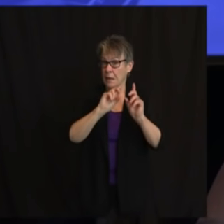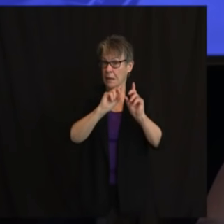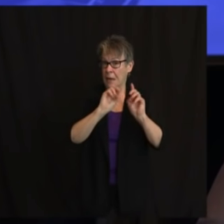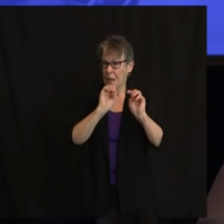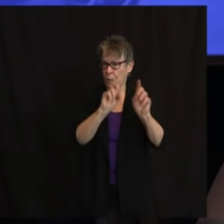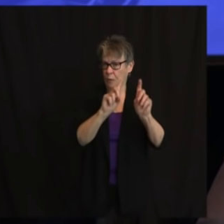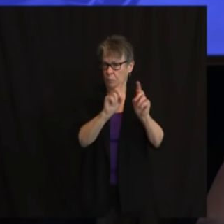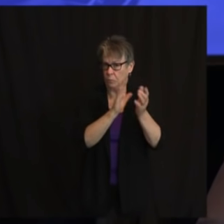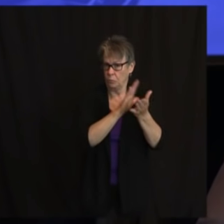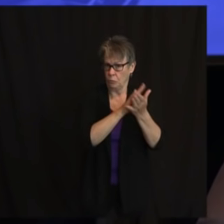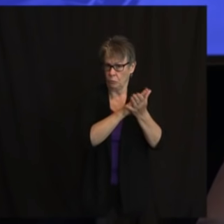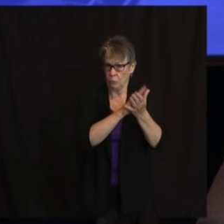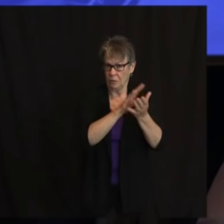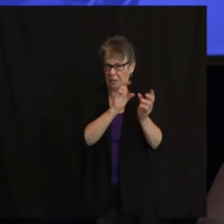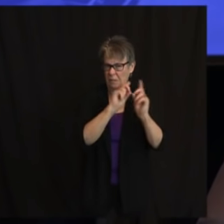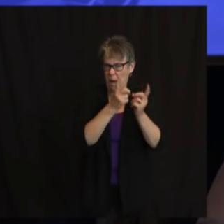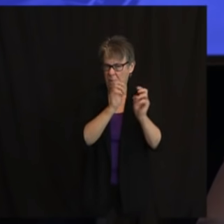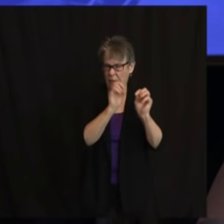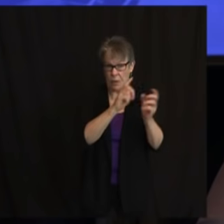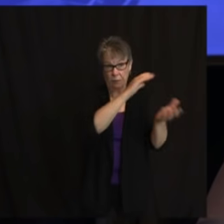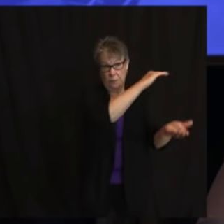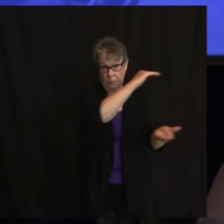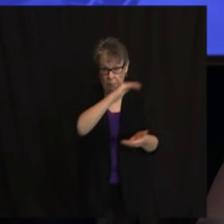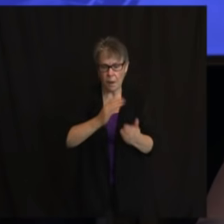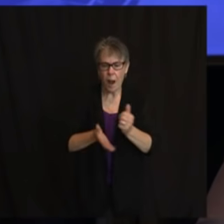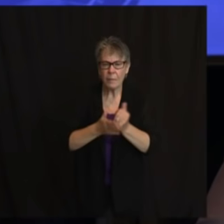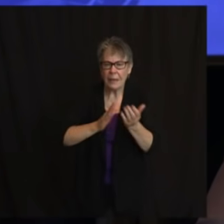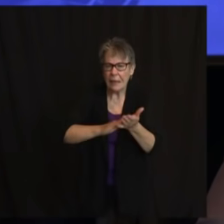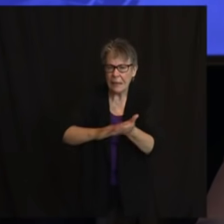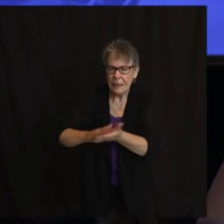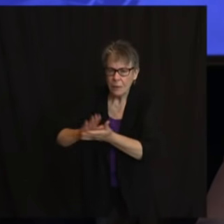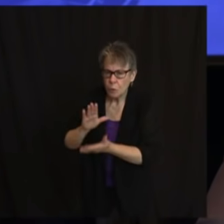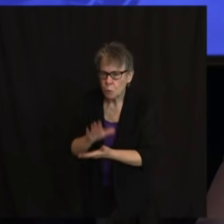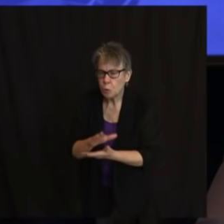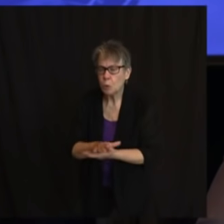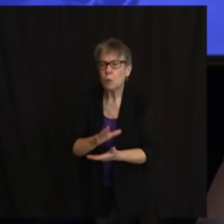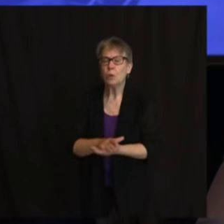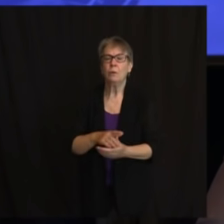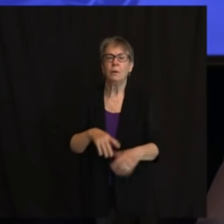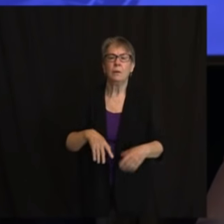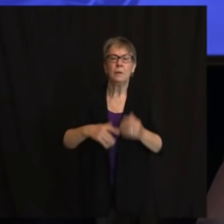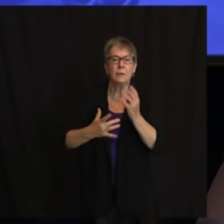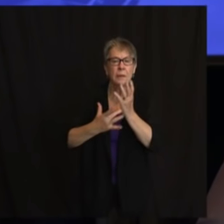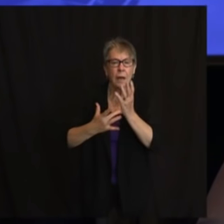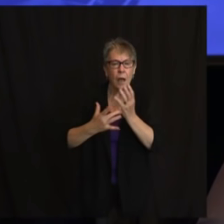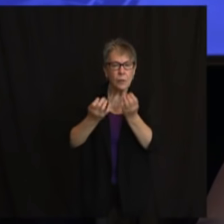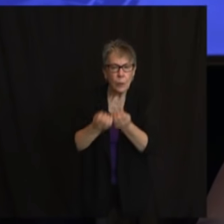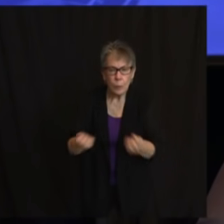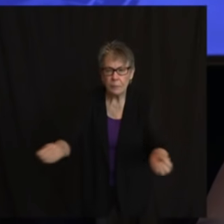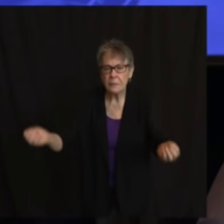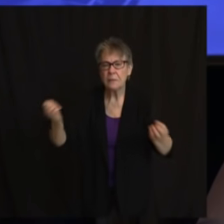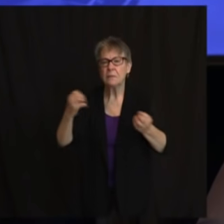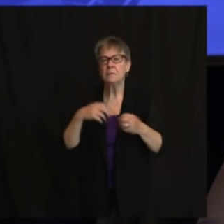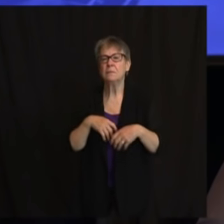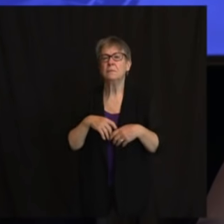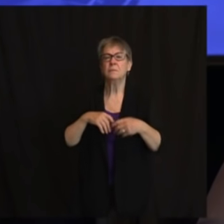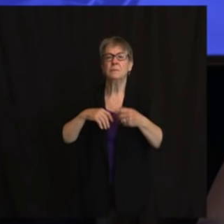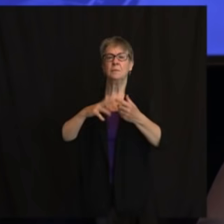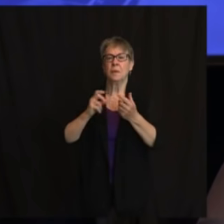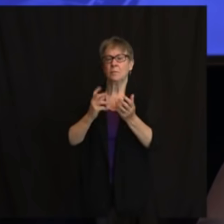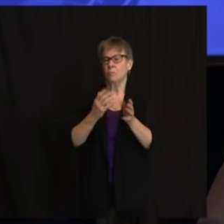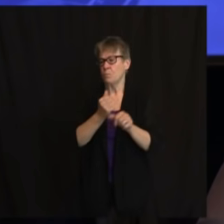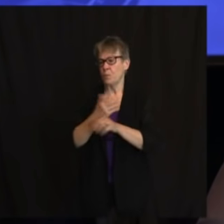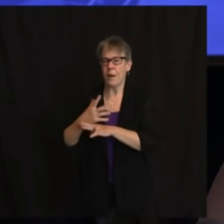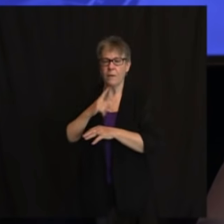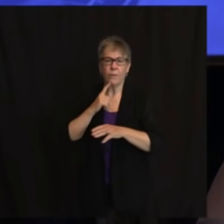Secondary School Emergency Relief Fund, which is part of the CARES Act. This funding can be provided for important initiatives such as